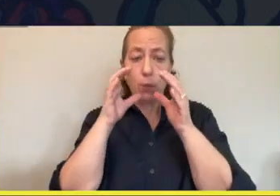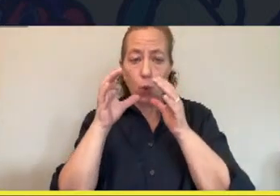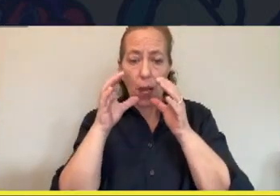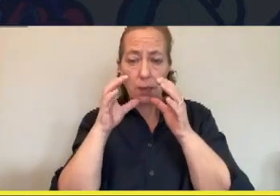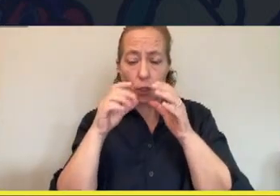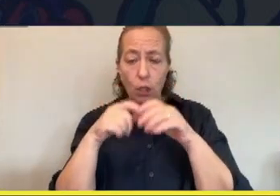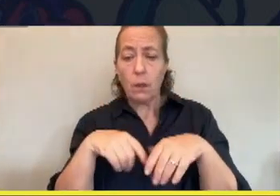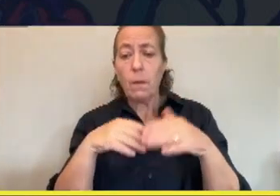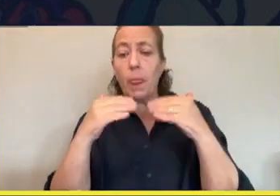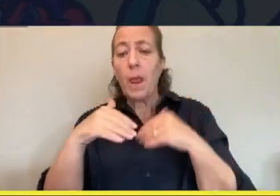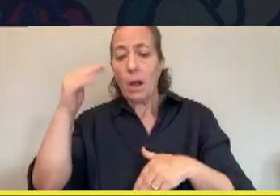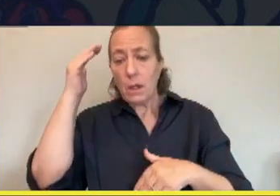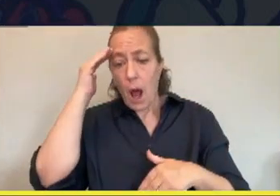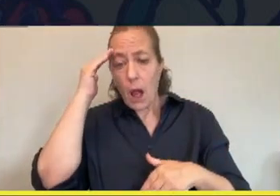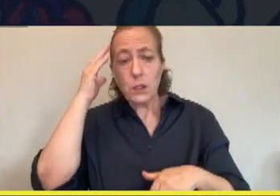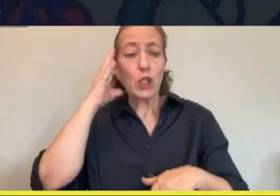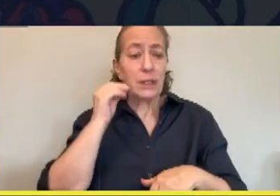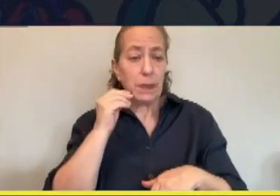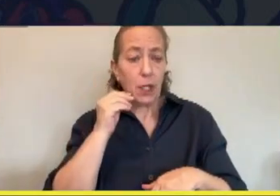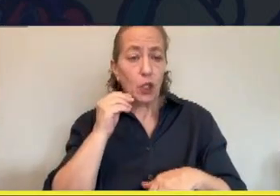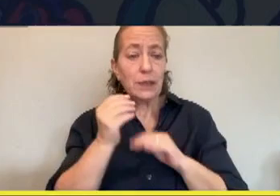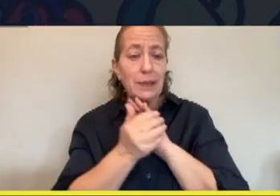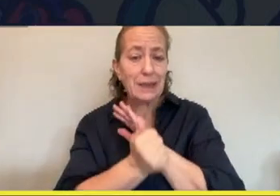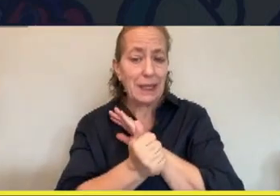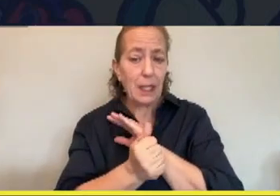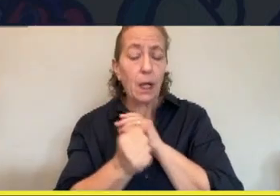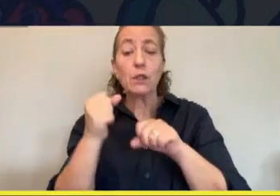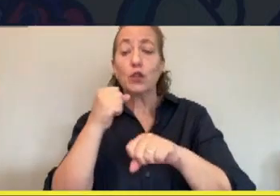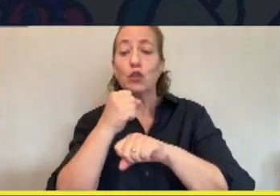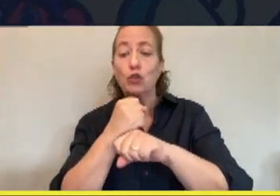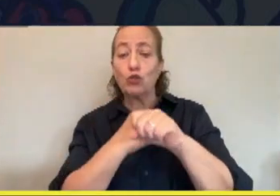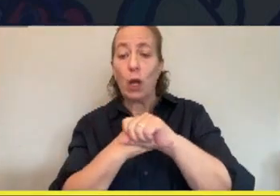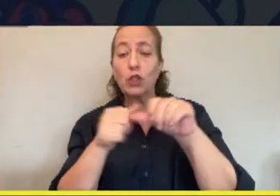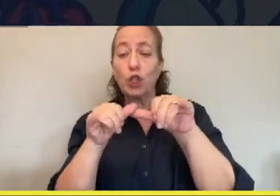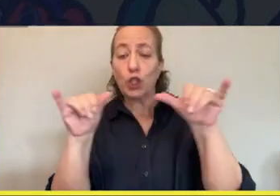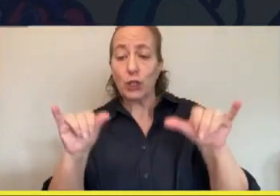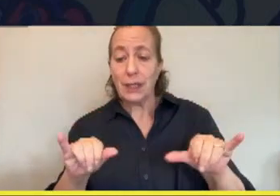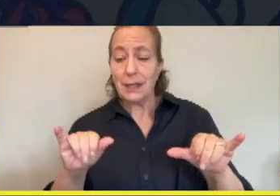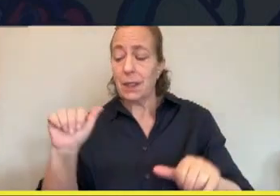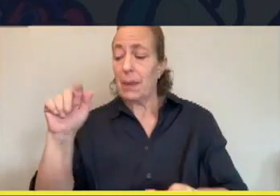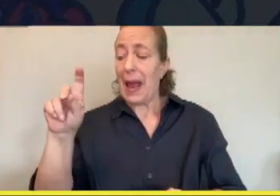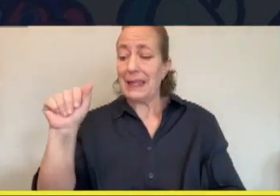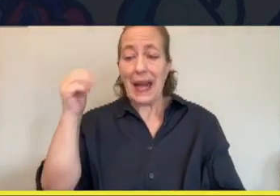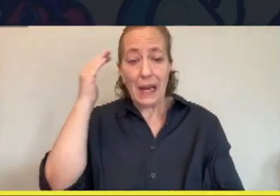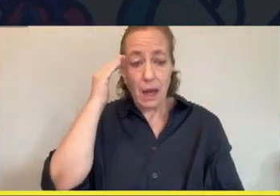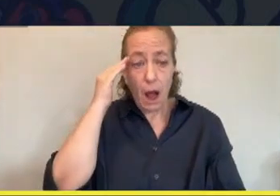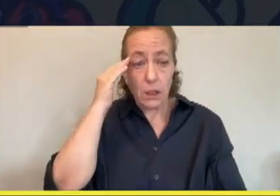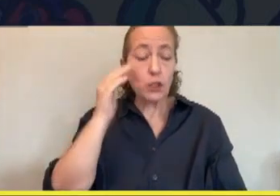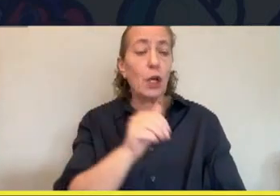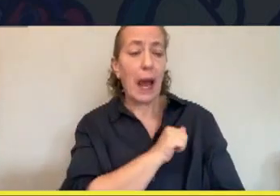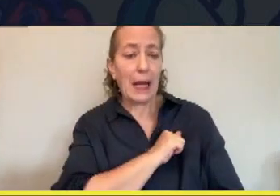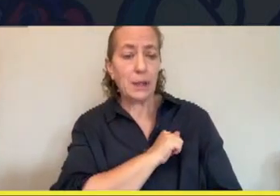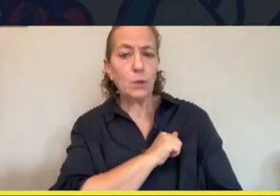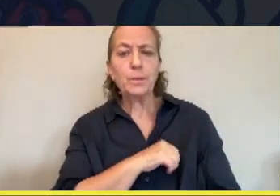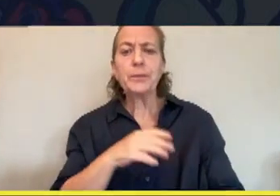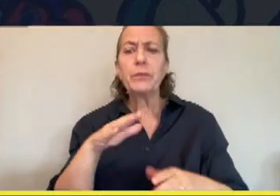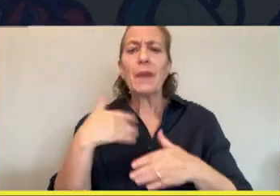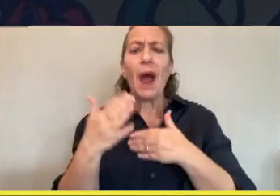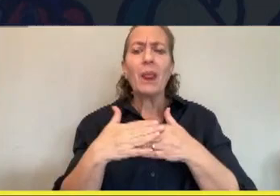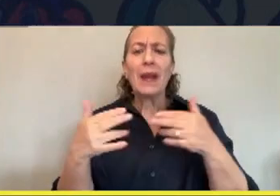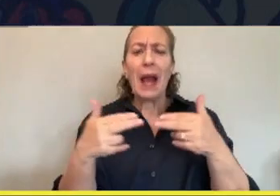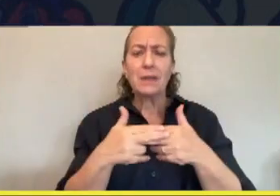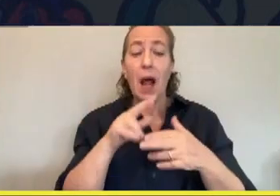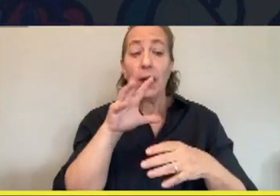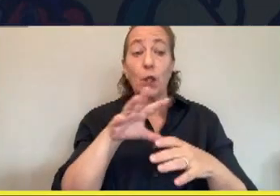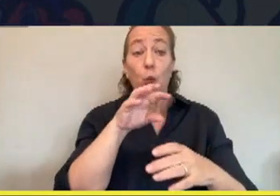knowledge, experience, and skills, structural and system barriers, ADA knowledge, and attitudes. And on the next slide, you'll see that within this attitude